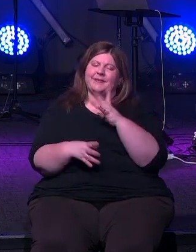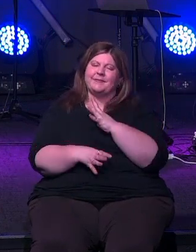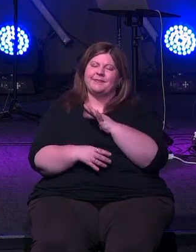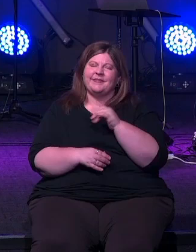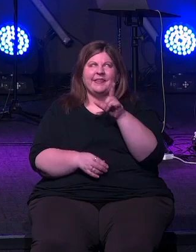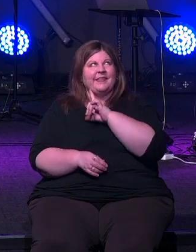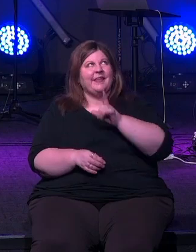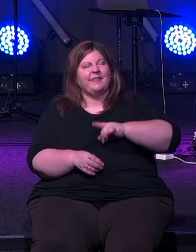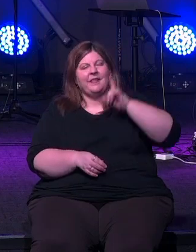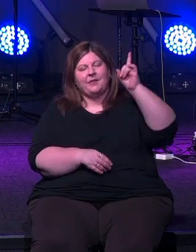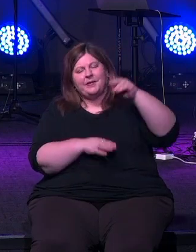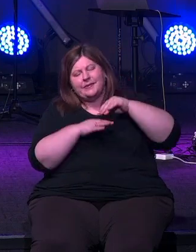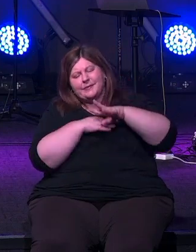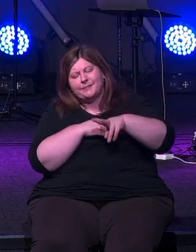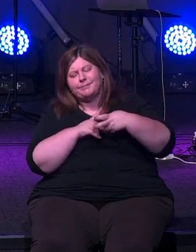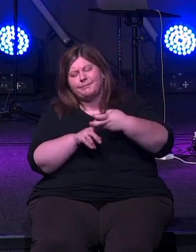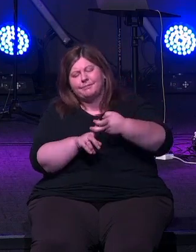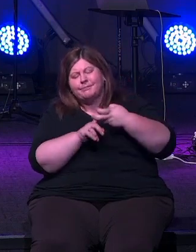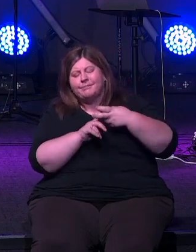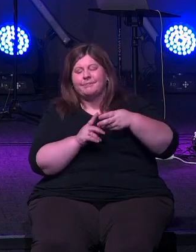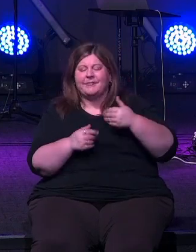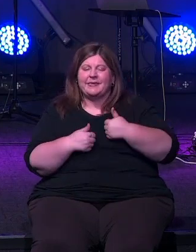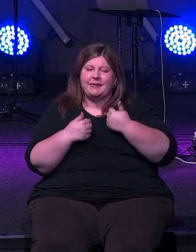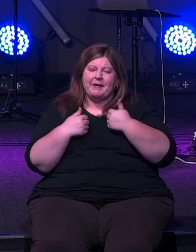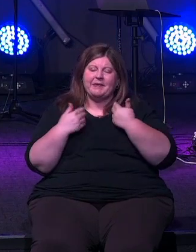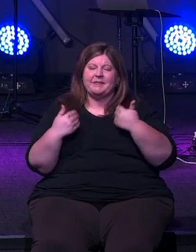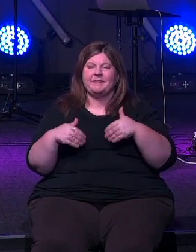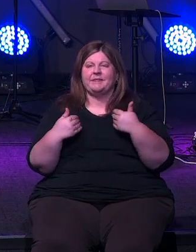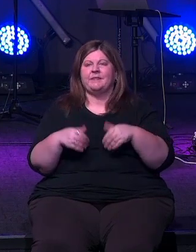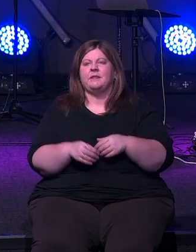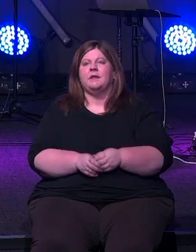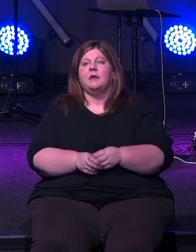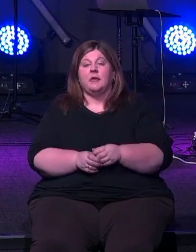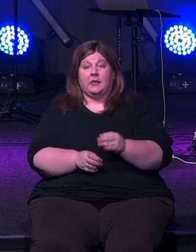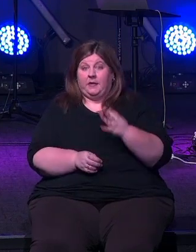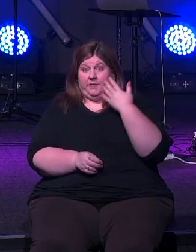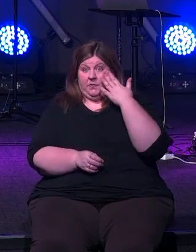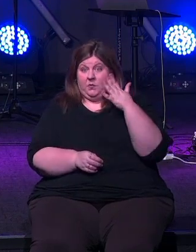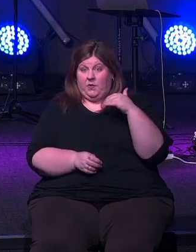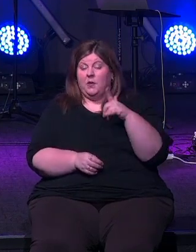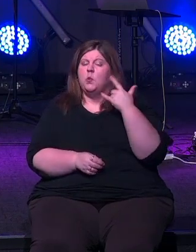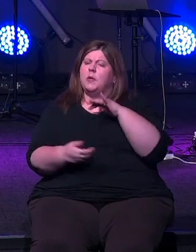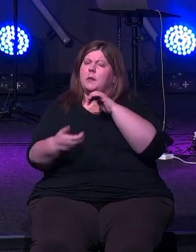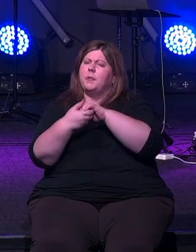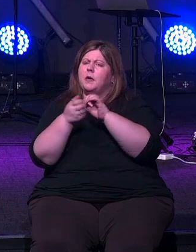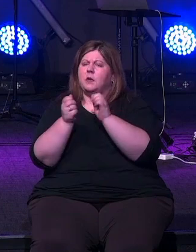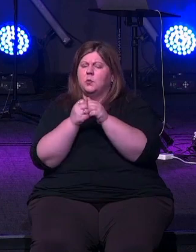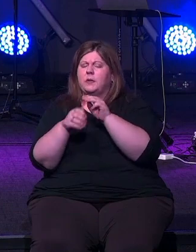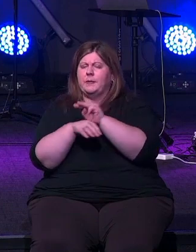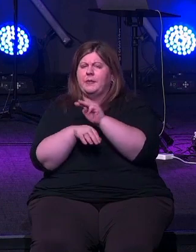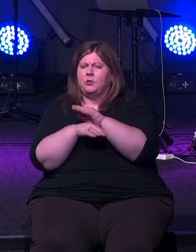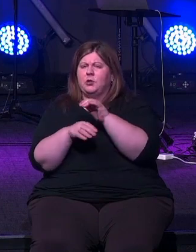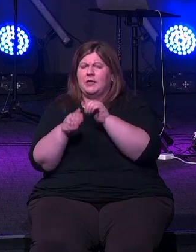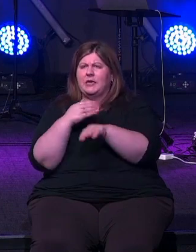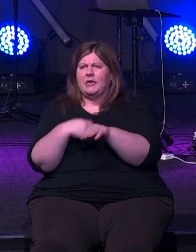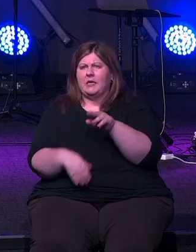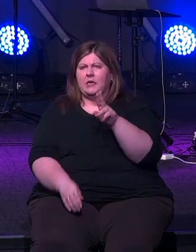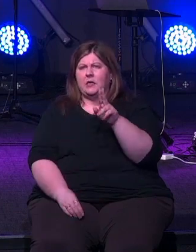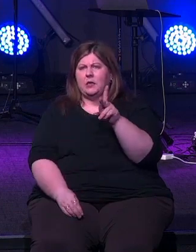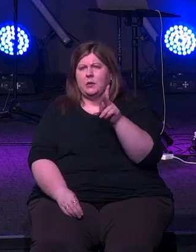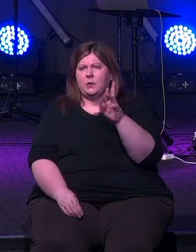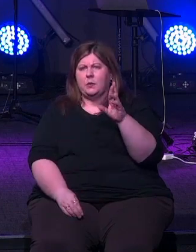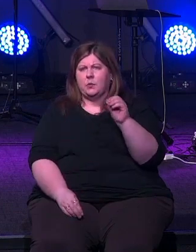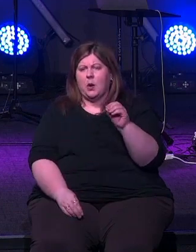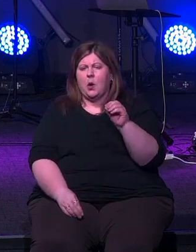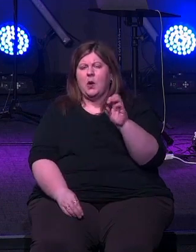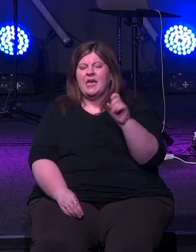Lord is just capturing their hearts at a young age. And if you don't know, we partner with a ministry in Ukro, Ethiopia